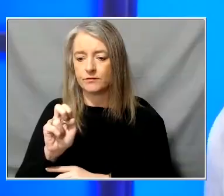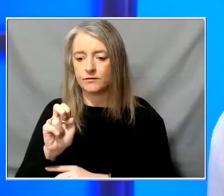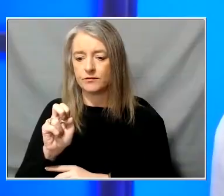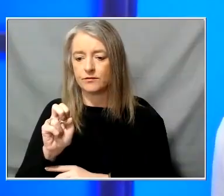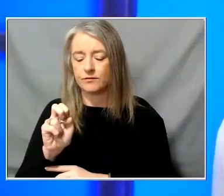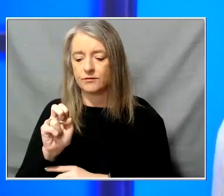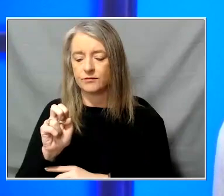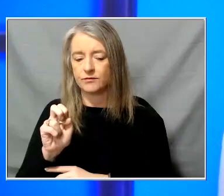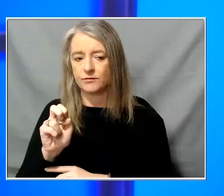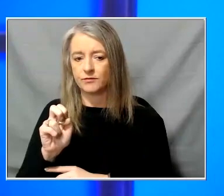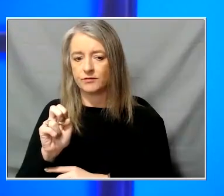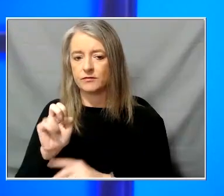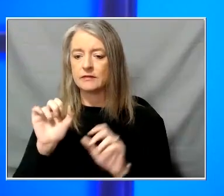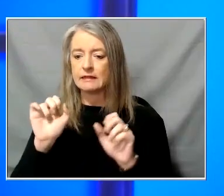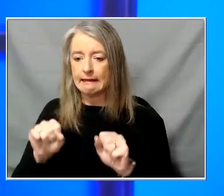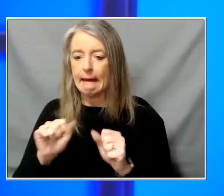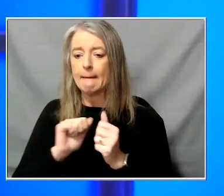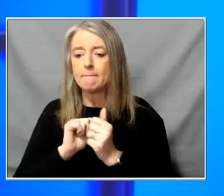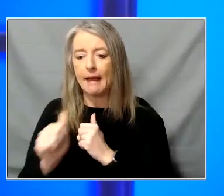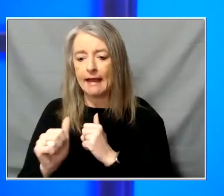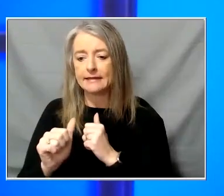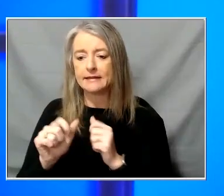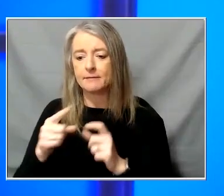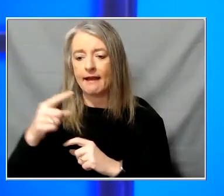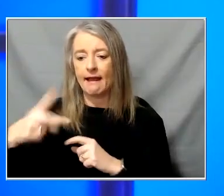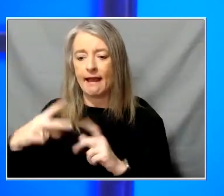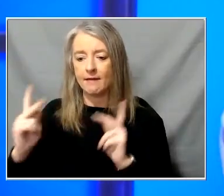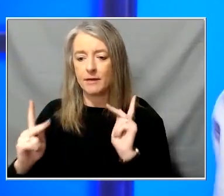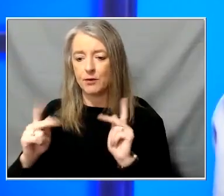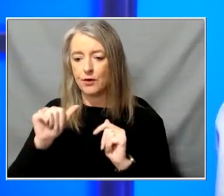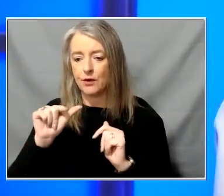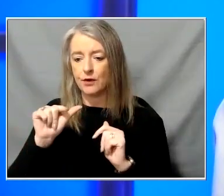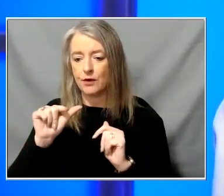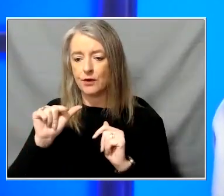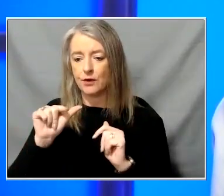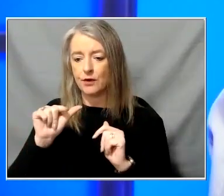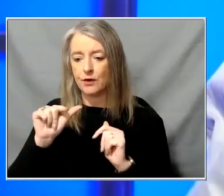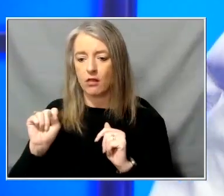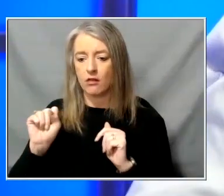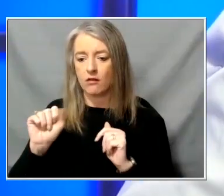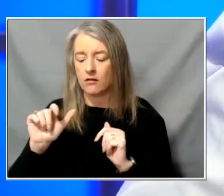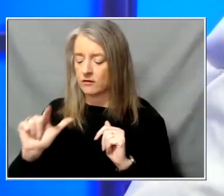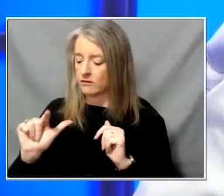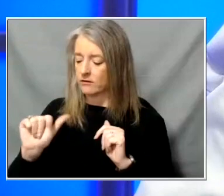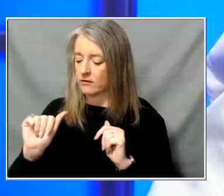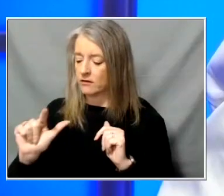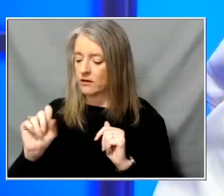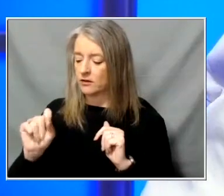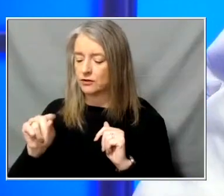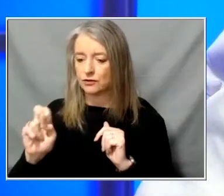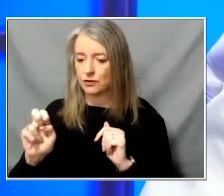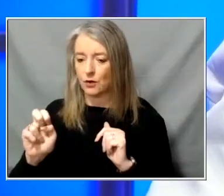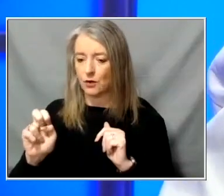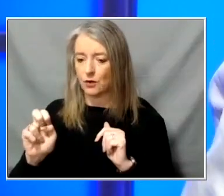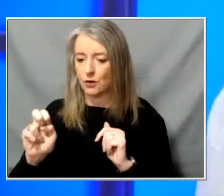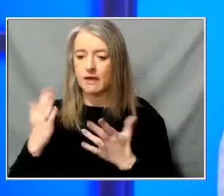hospital, sometimes you need to come into the hospital to have the correct diagnosis. Some people need to come into the hospital to let their gallbladder cool